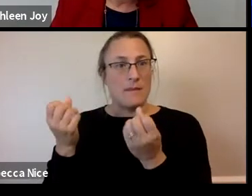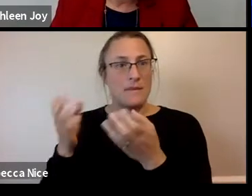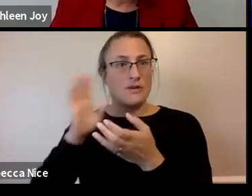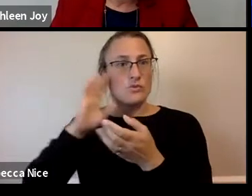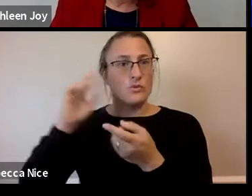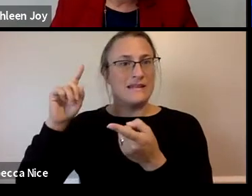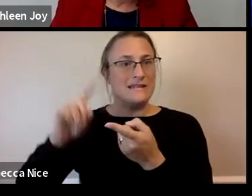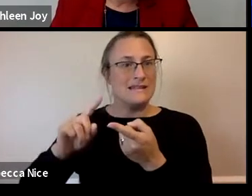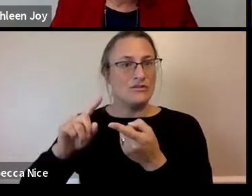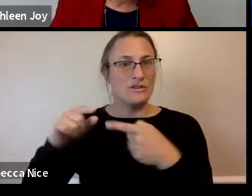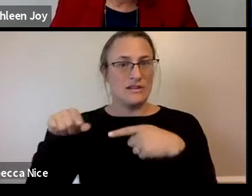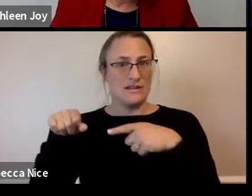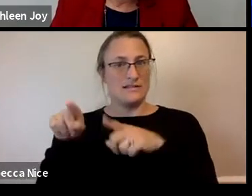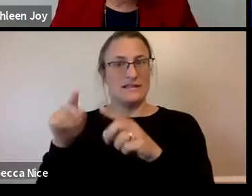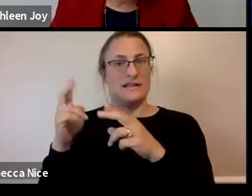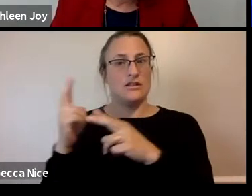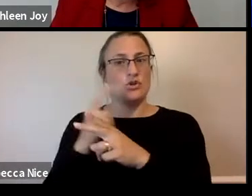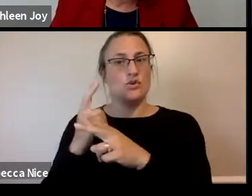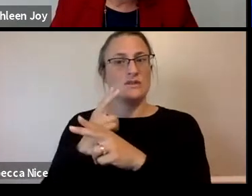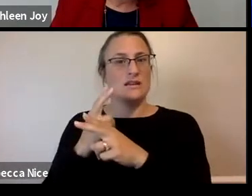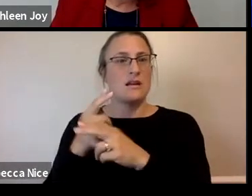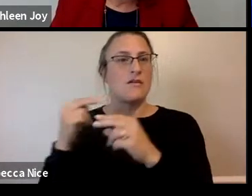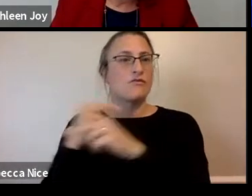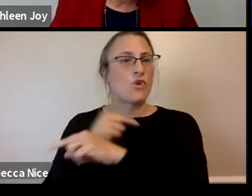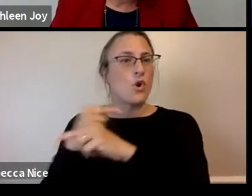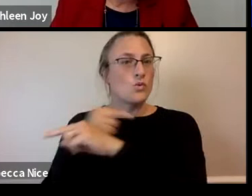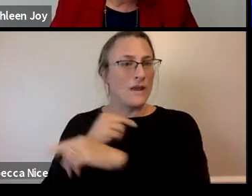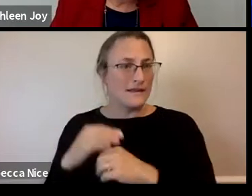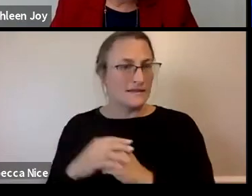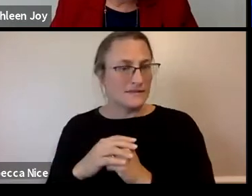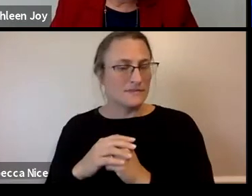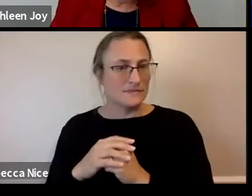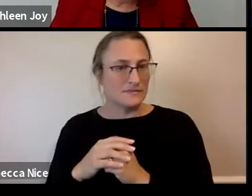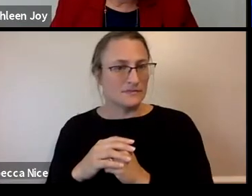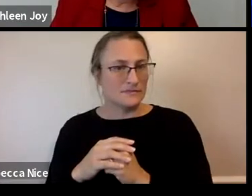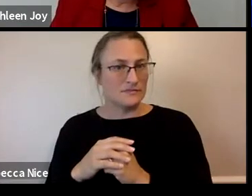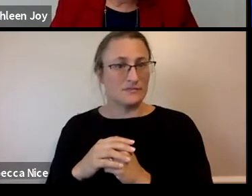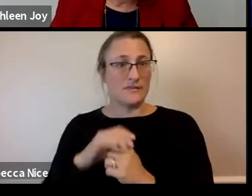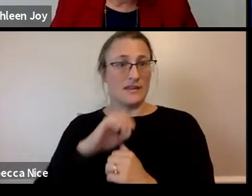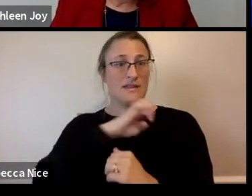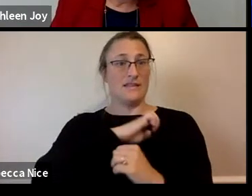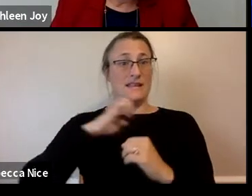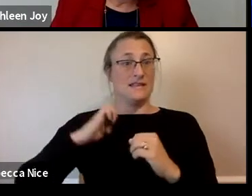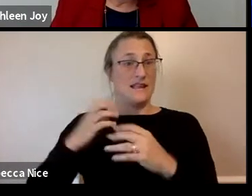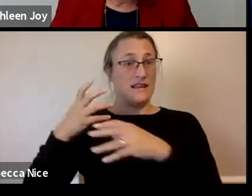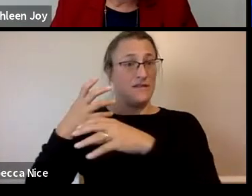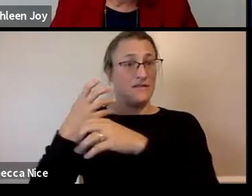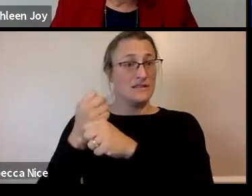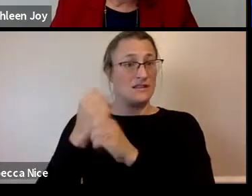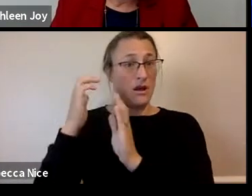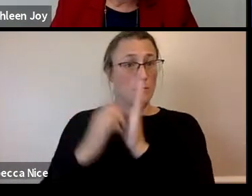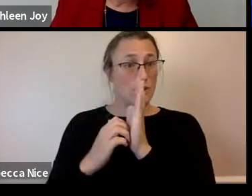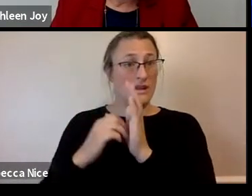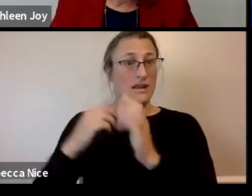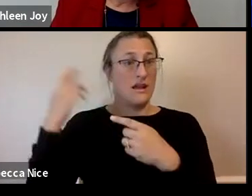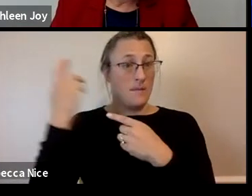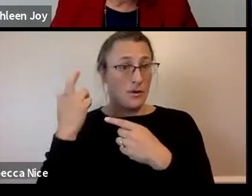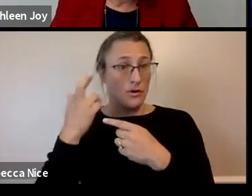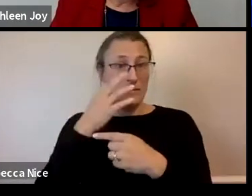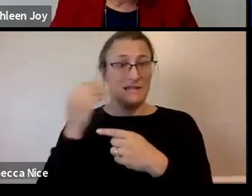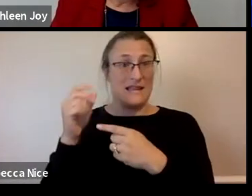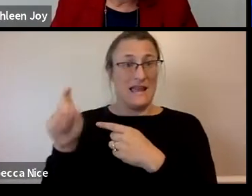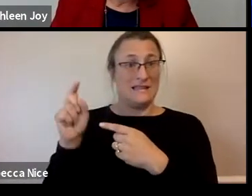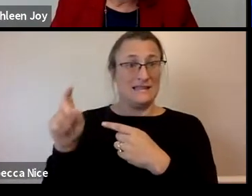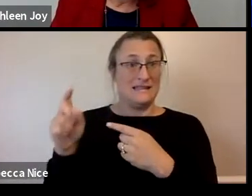in the use of roadways, according to what the executive summary purpose and needs